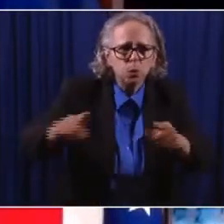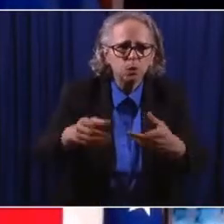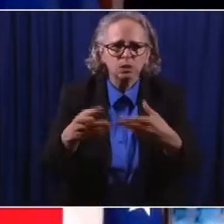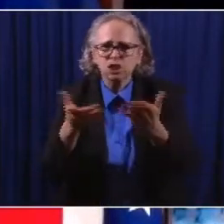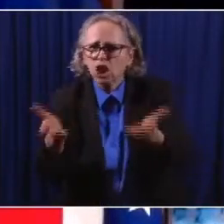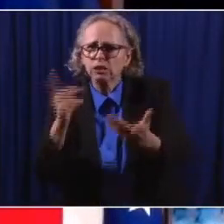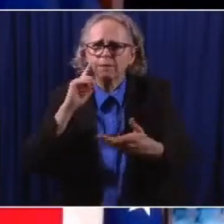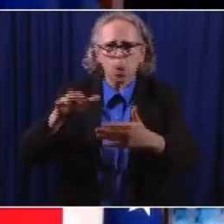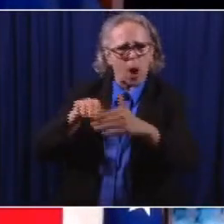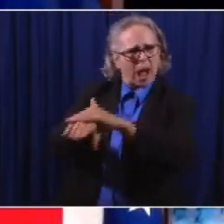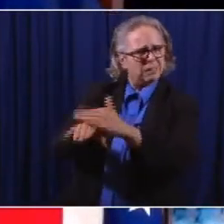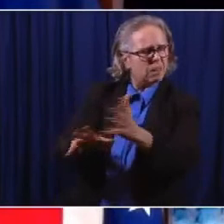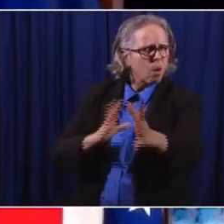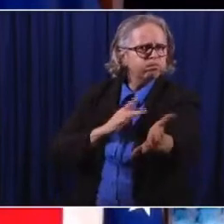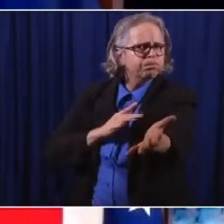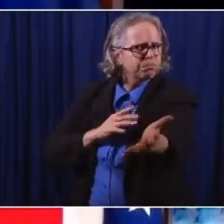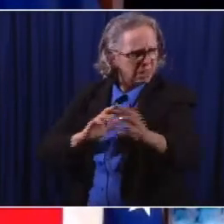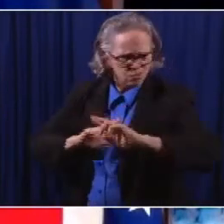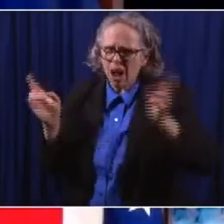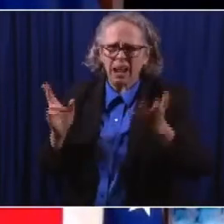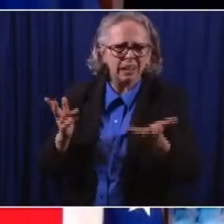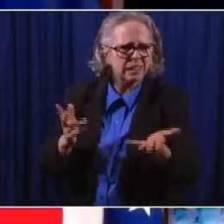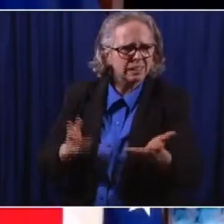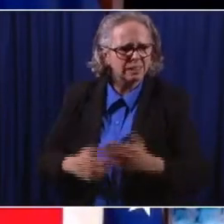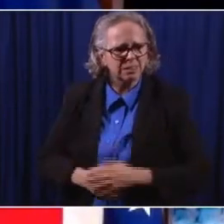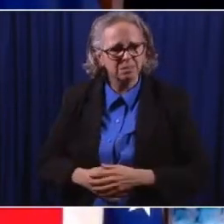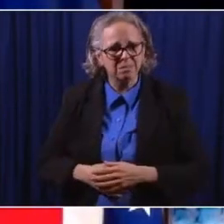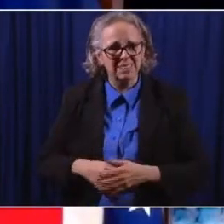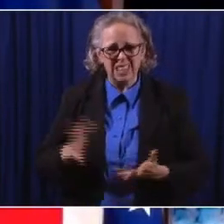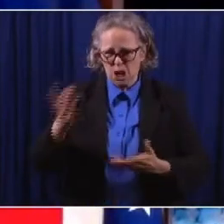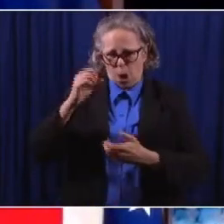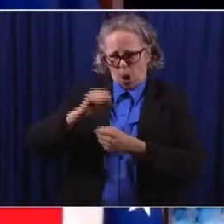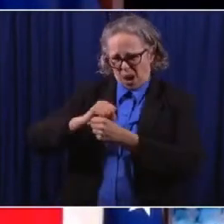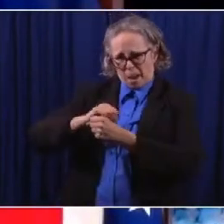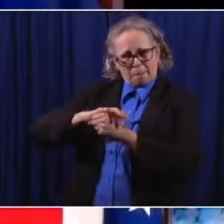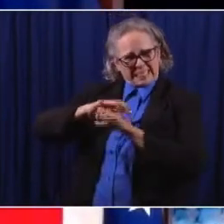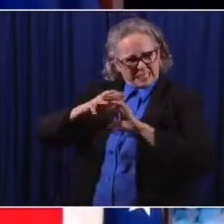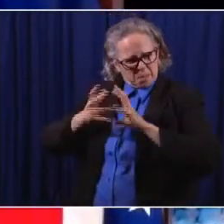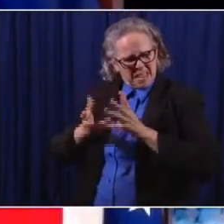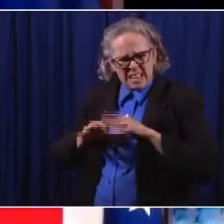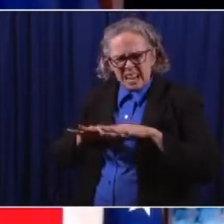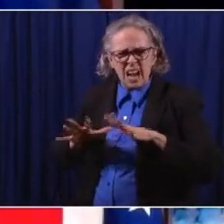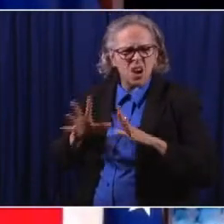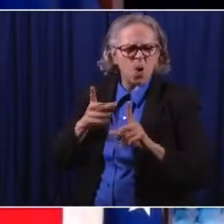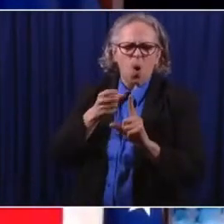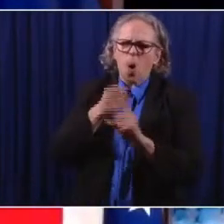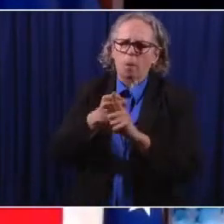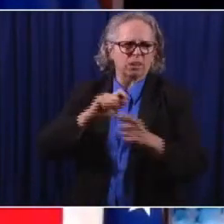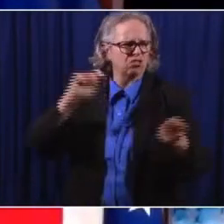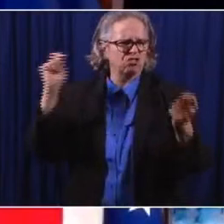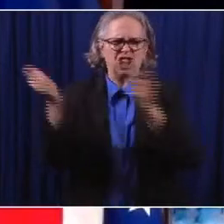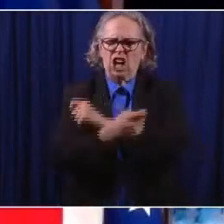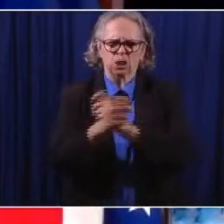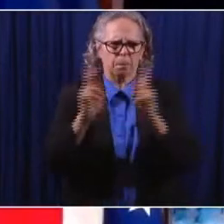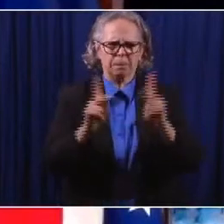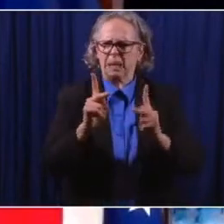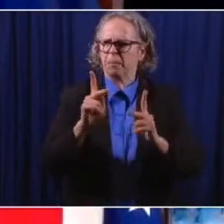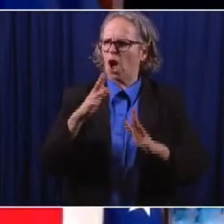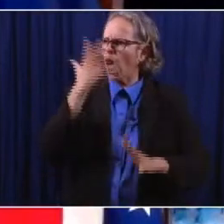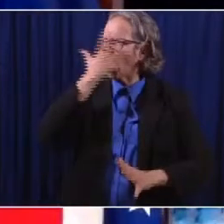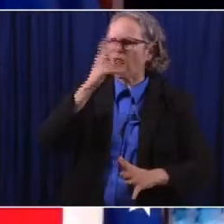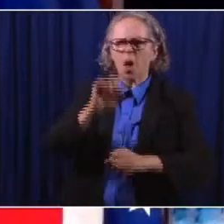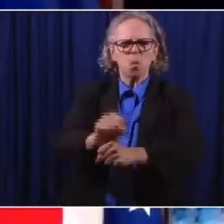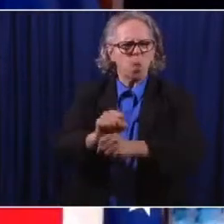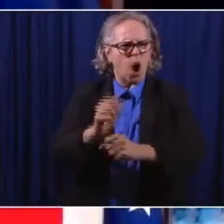happened during the pandemic is it shifted the nature of work in some cases, where anybody, for example, that's in the